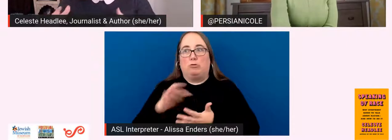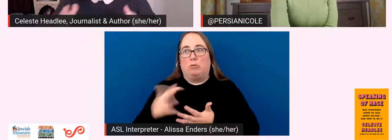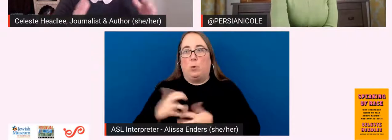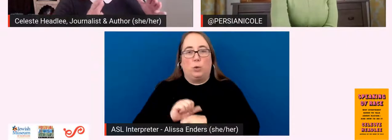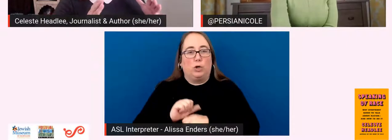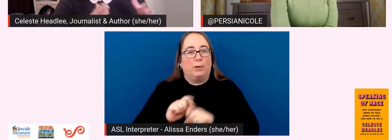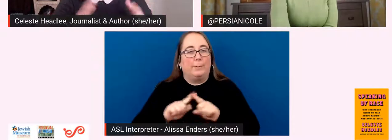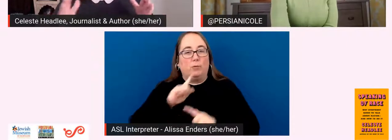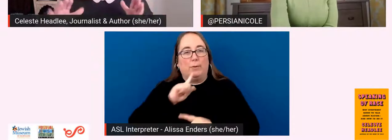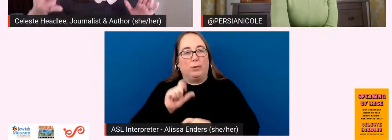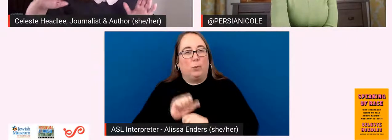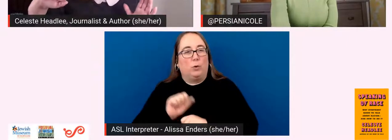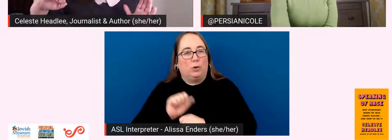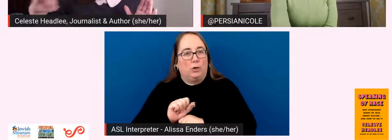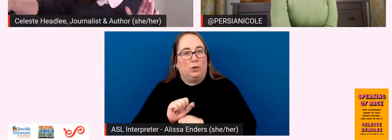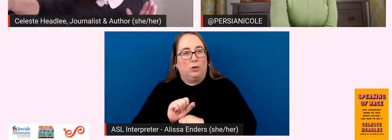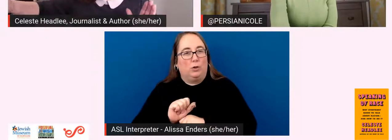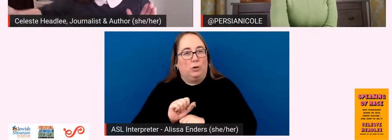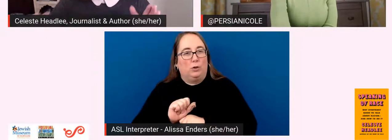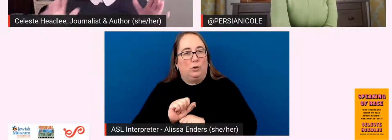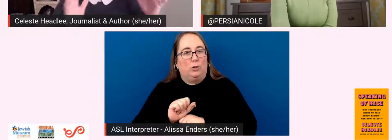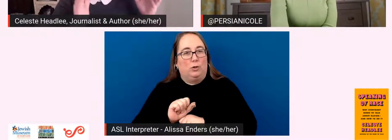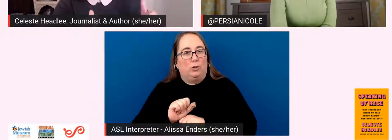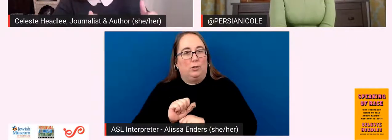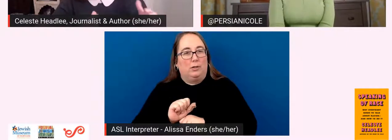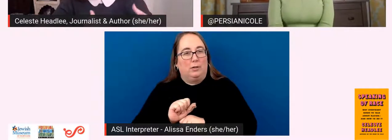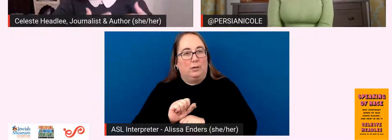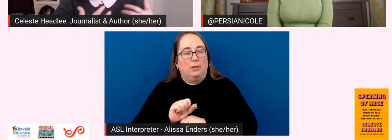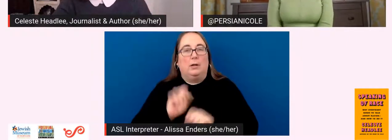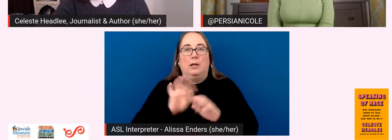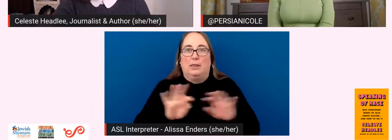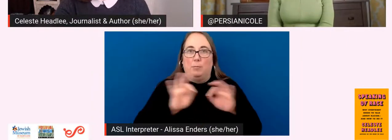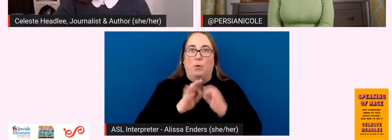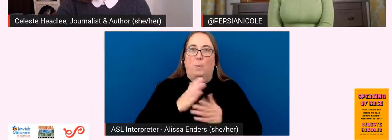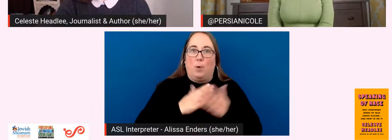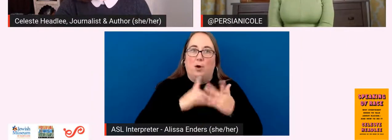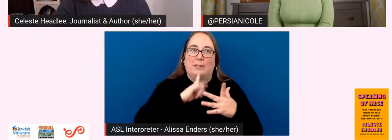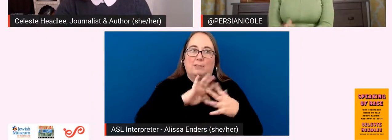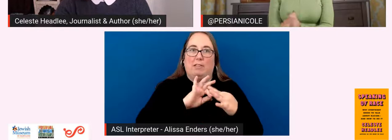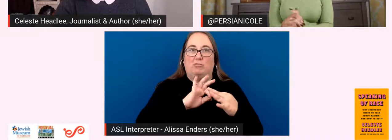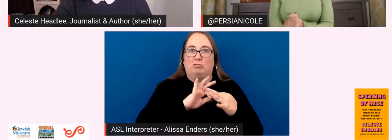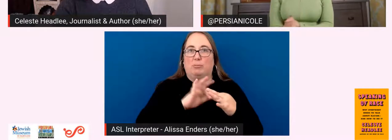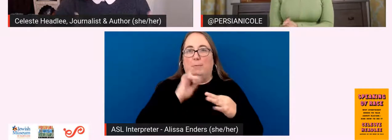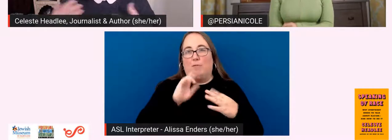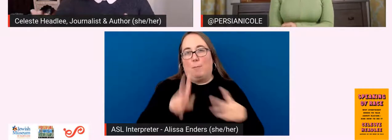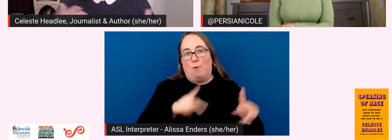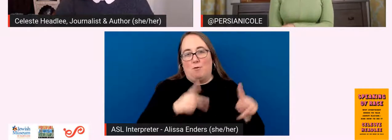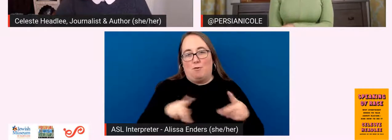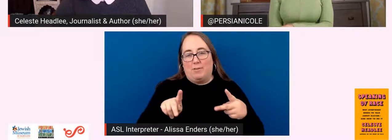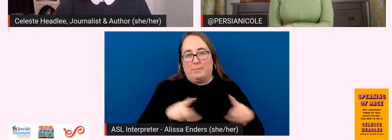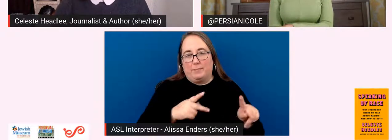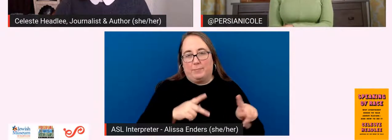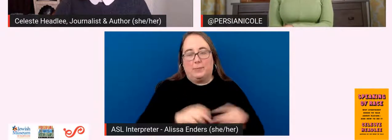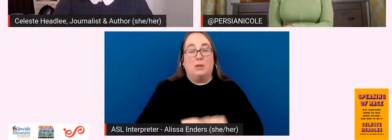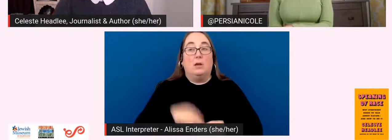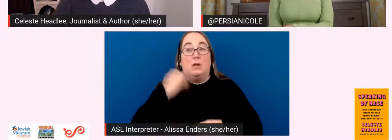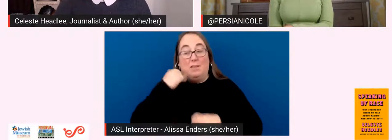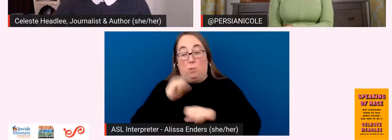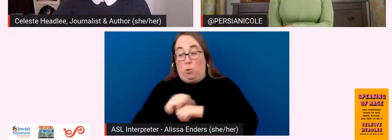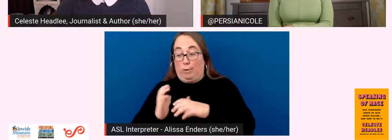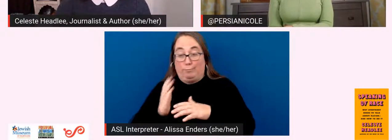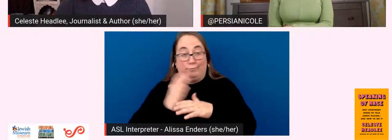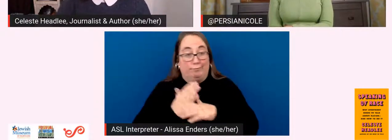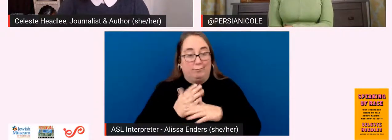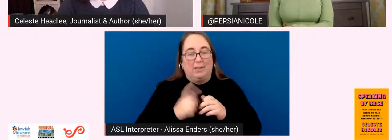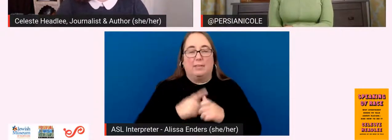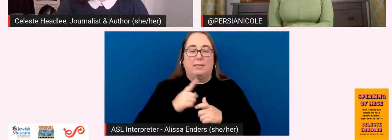really the work is tangential. Like, the important part is those relationships. So if your work is getting in the way in those